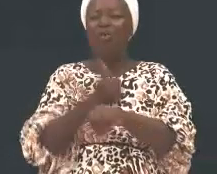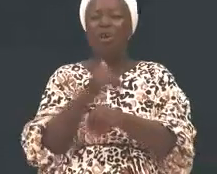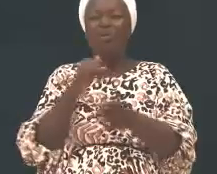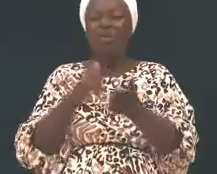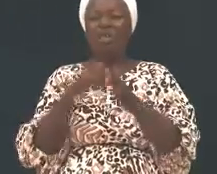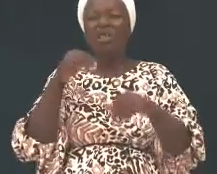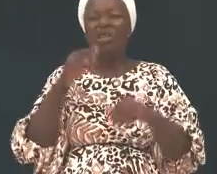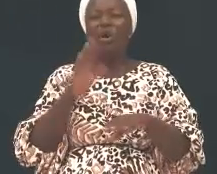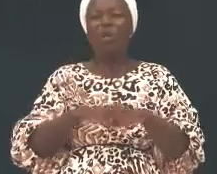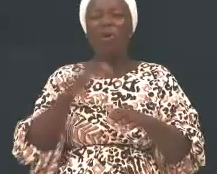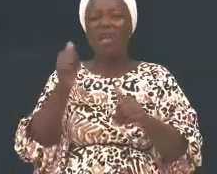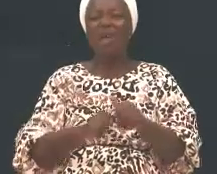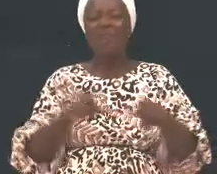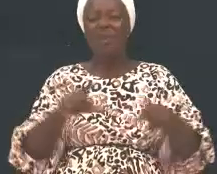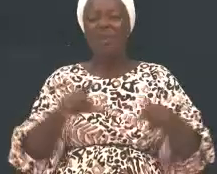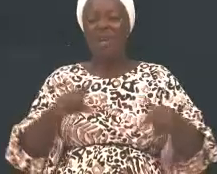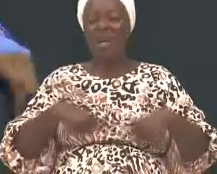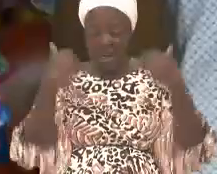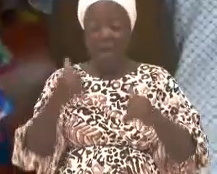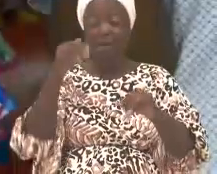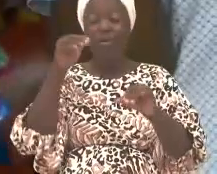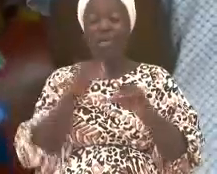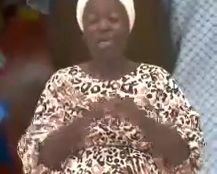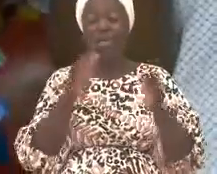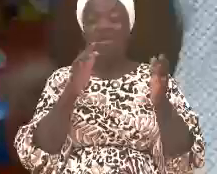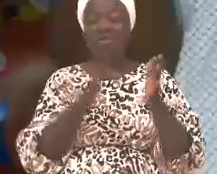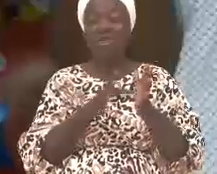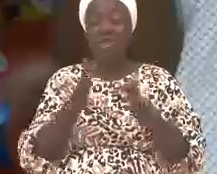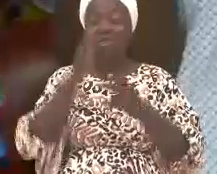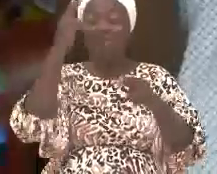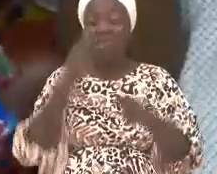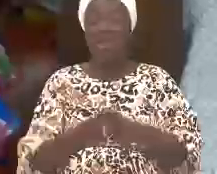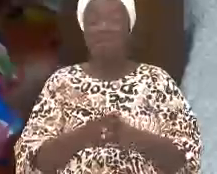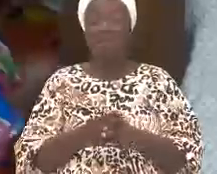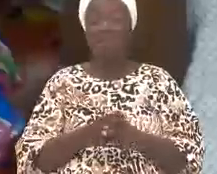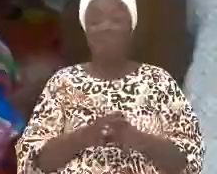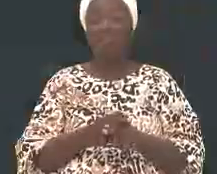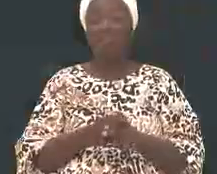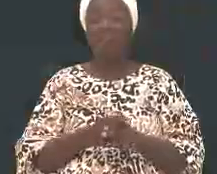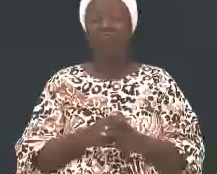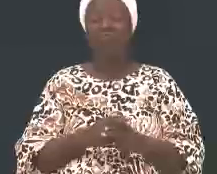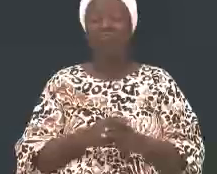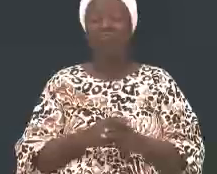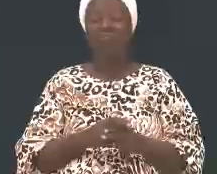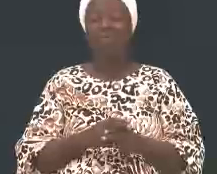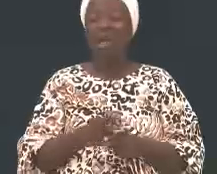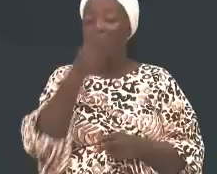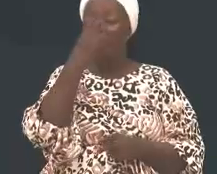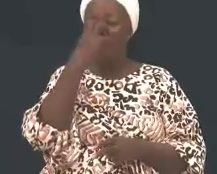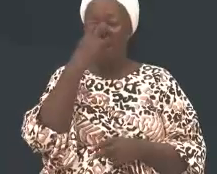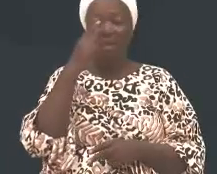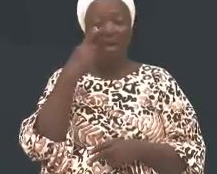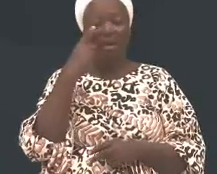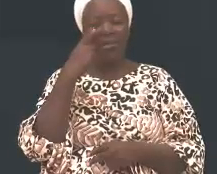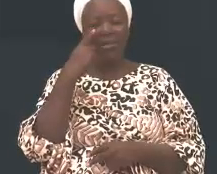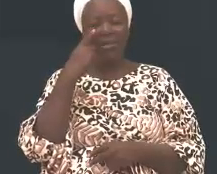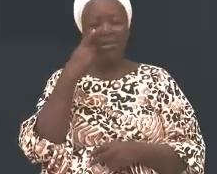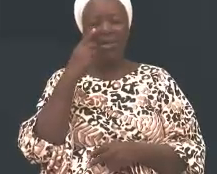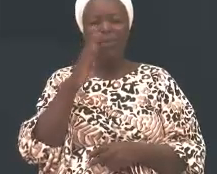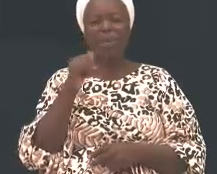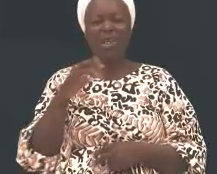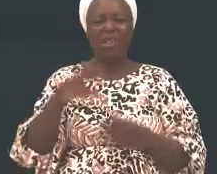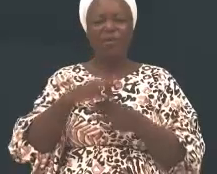right now in Jesus' name. Blind eyes, by the Spirit of God,